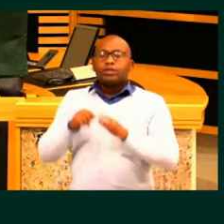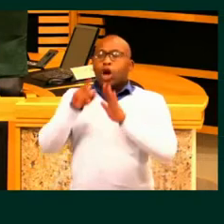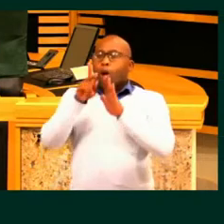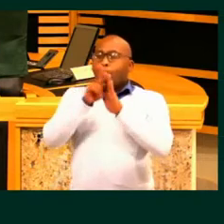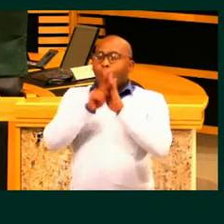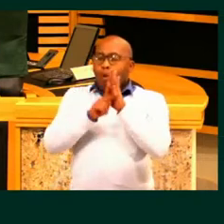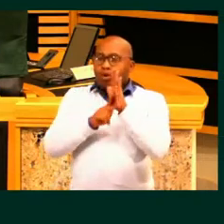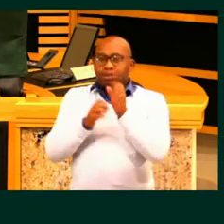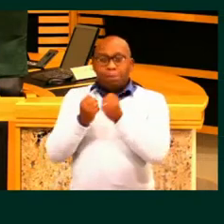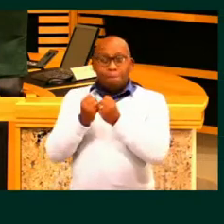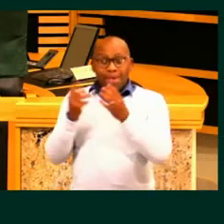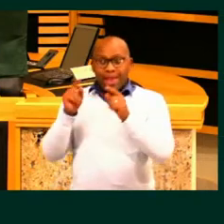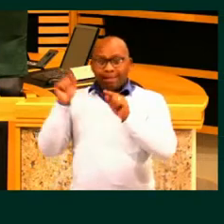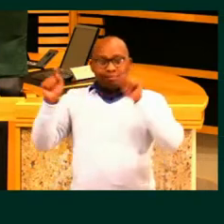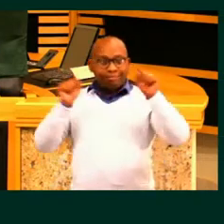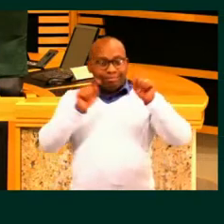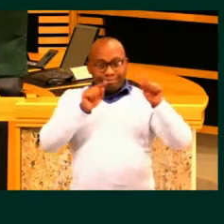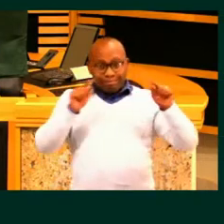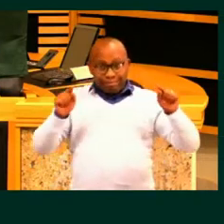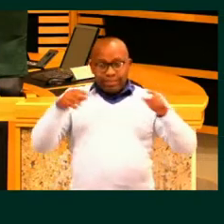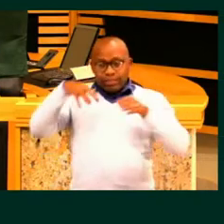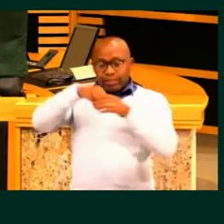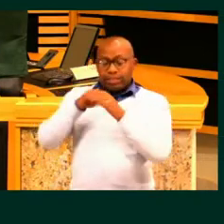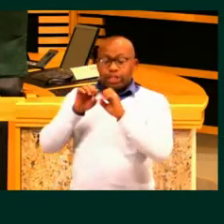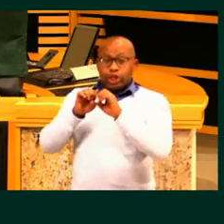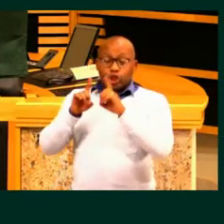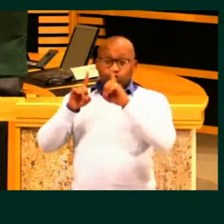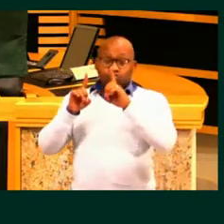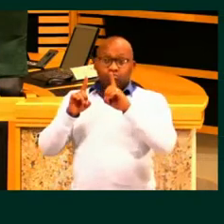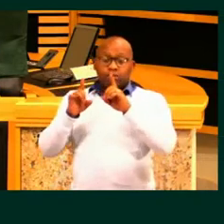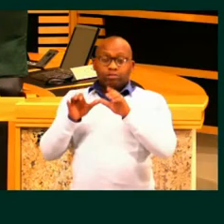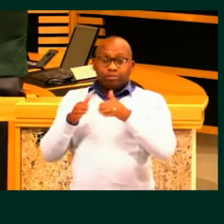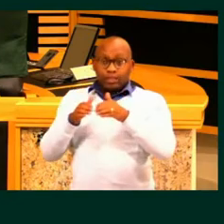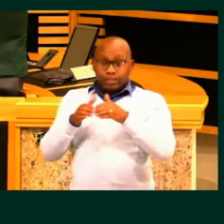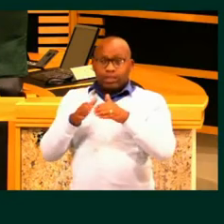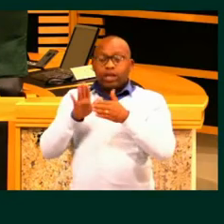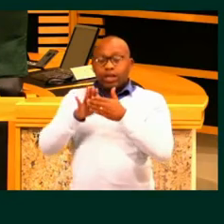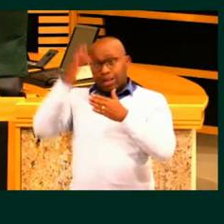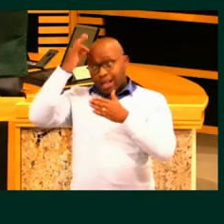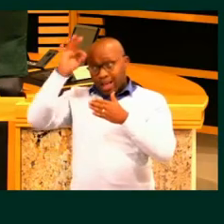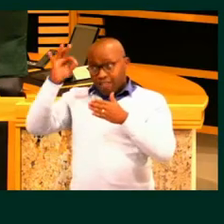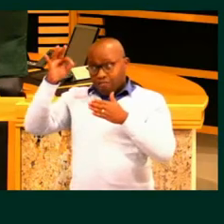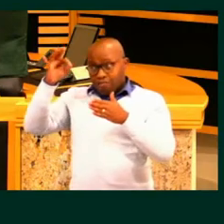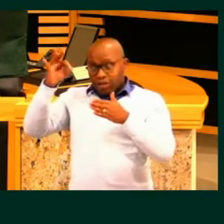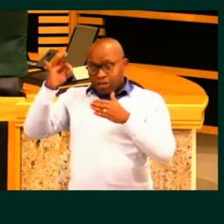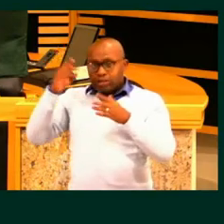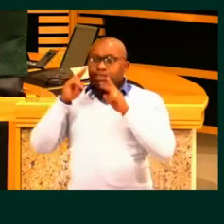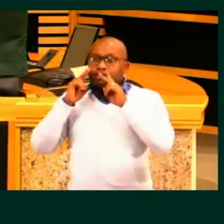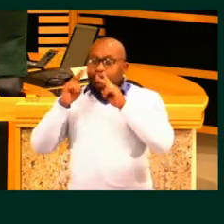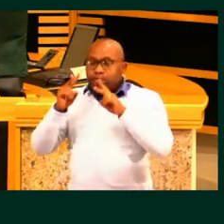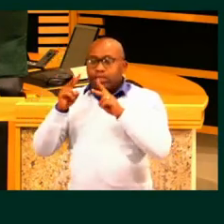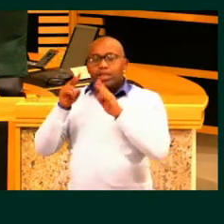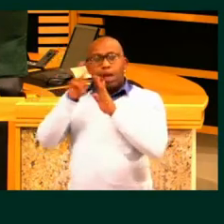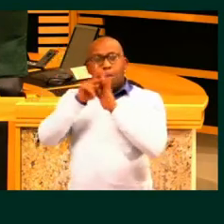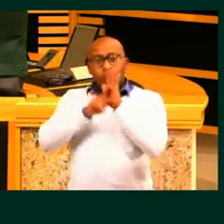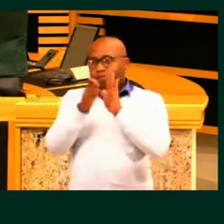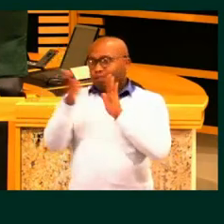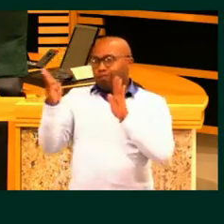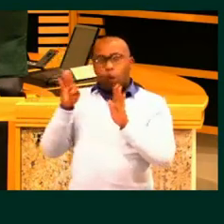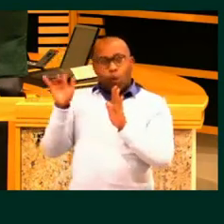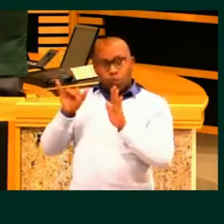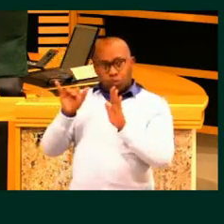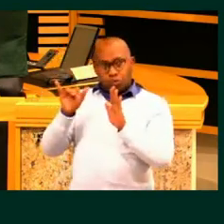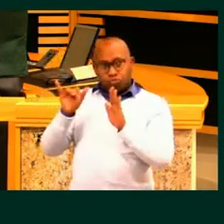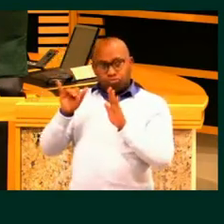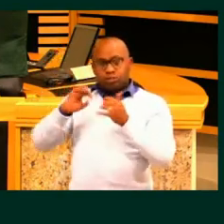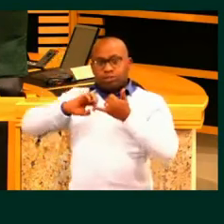internally in the sector and broadly within government I will I will I will tell you why